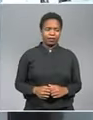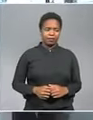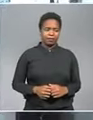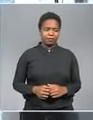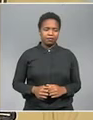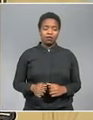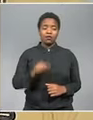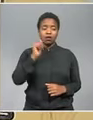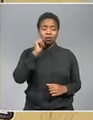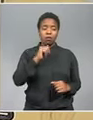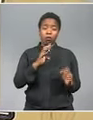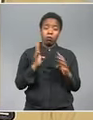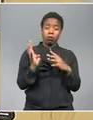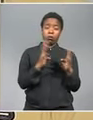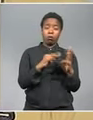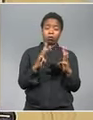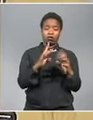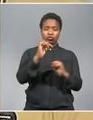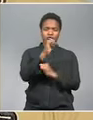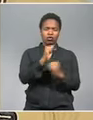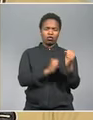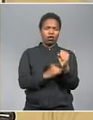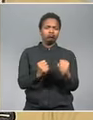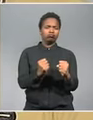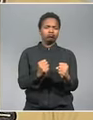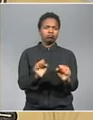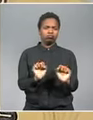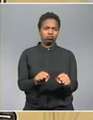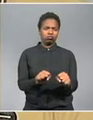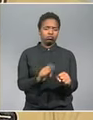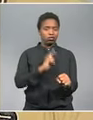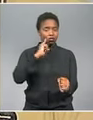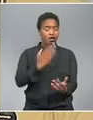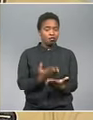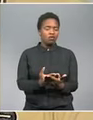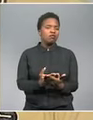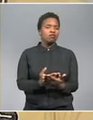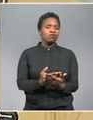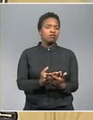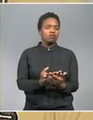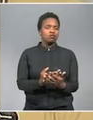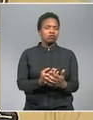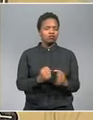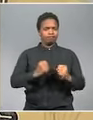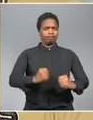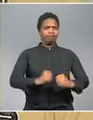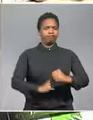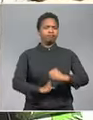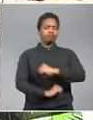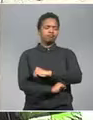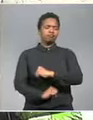winds blowing here, and the structure's held its own. So it's proven itself, and I'm very happy with